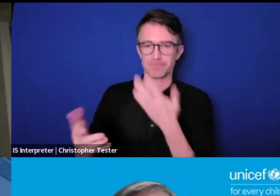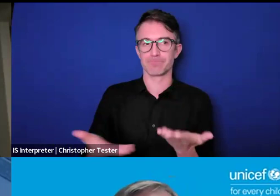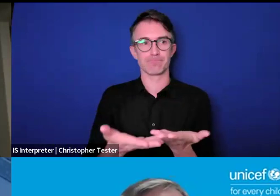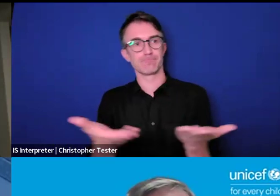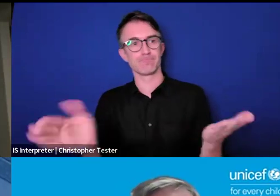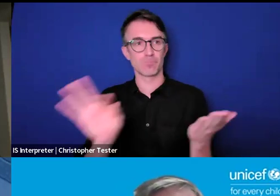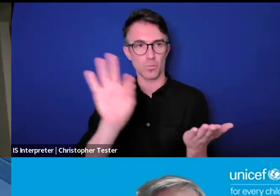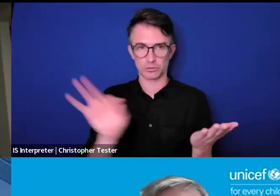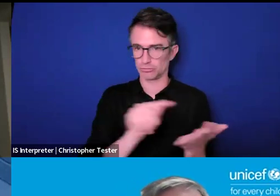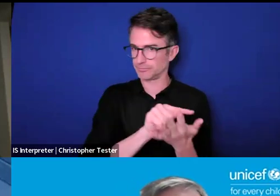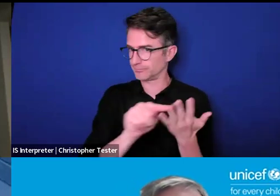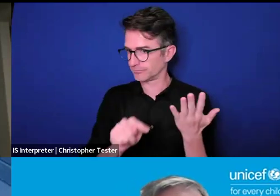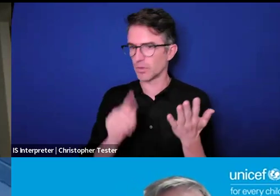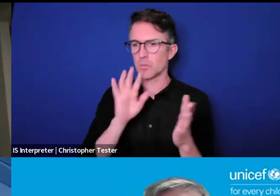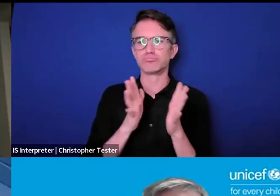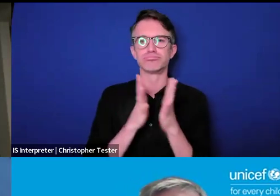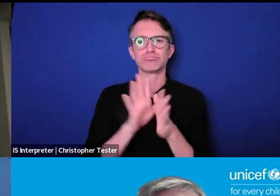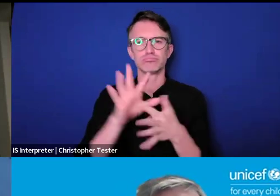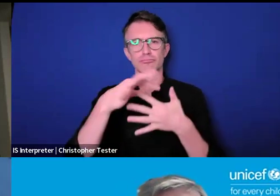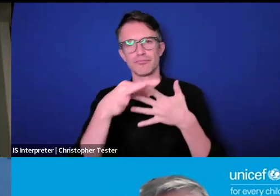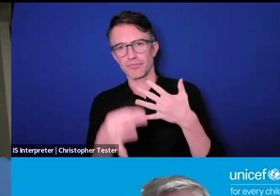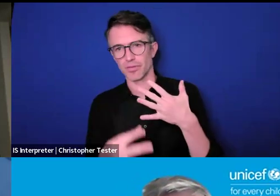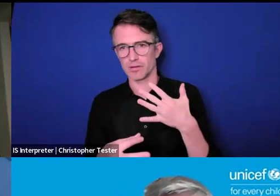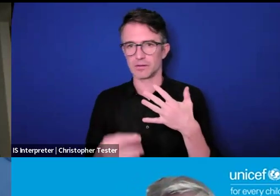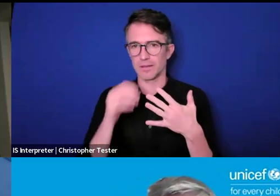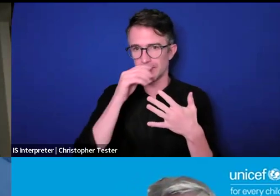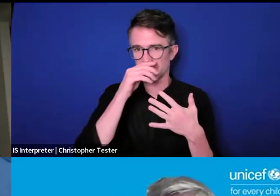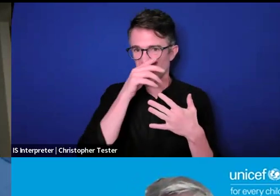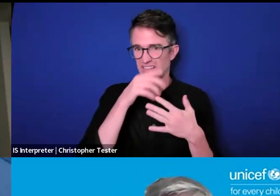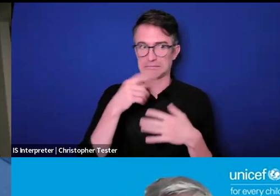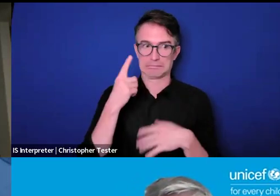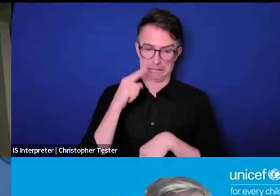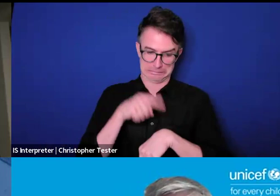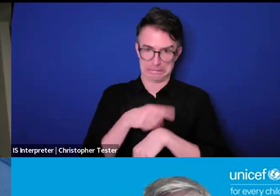to take us a little bit towards the end of this webinar. Afra, the floor is yours.